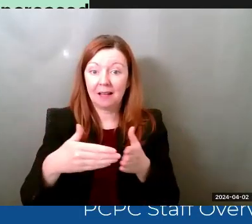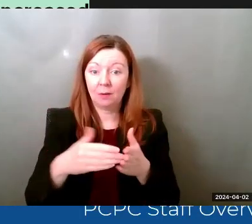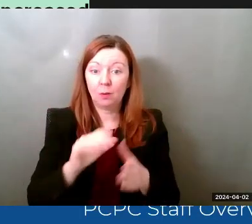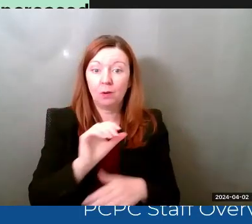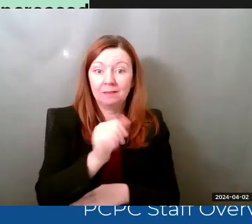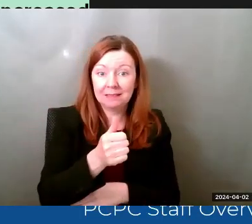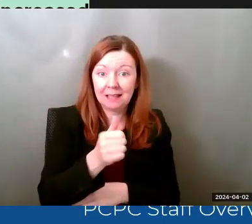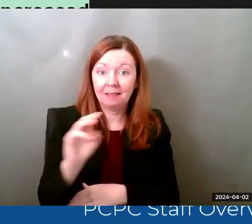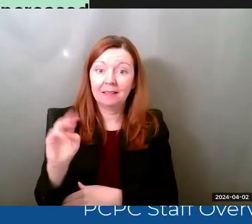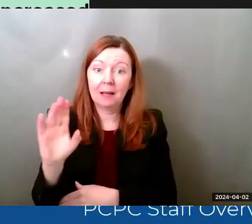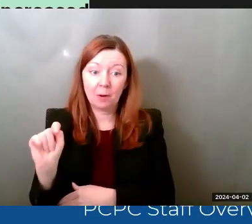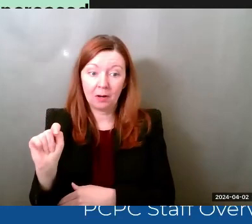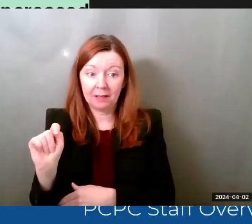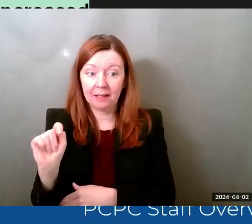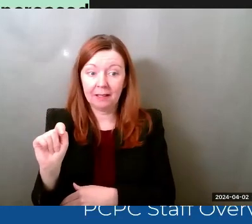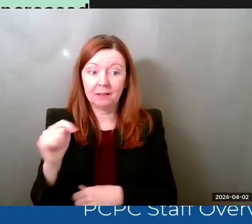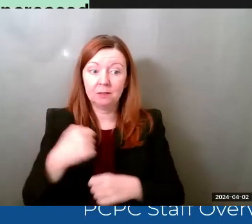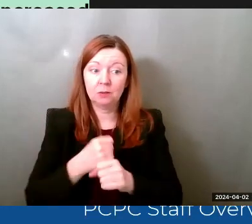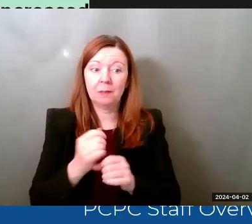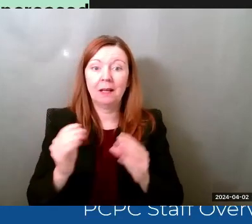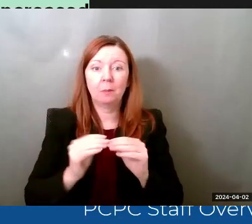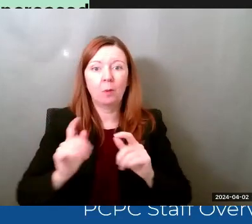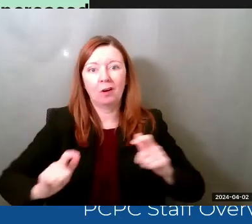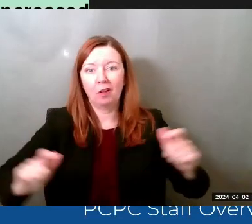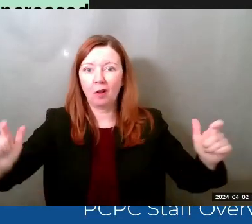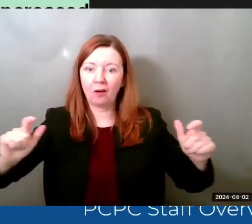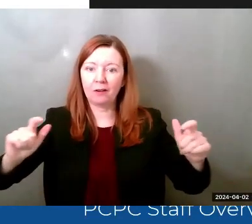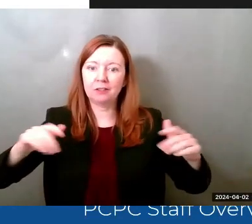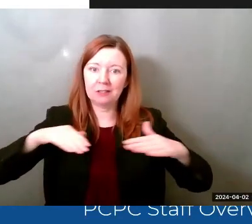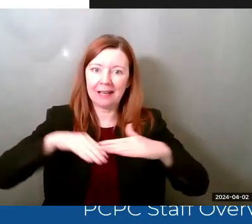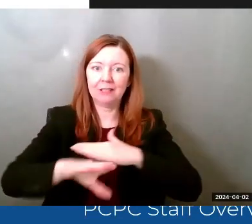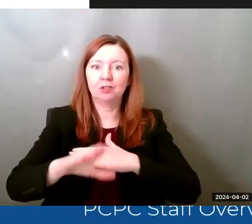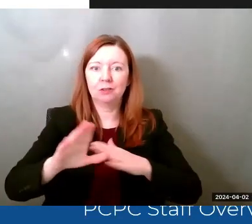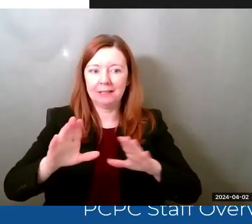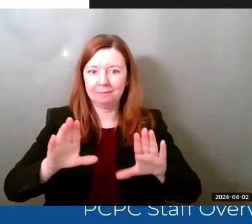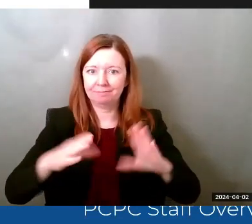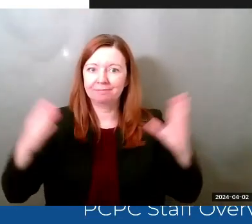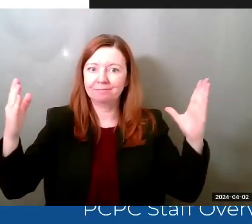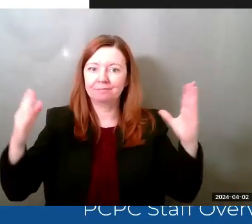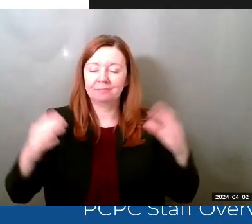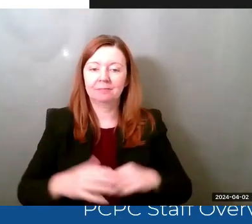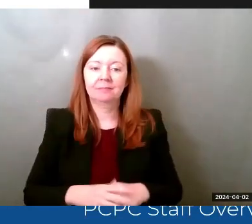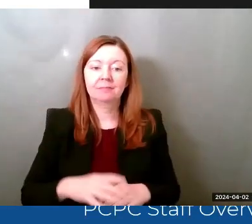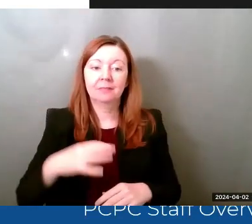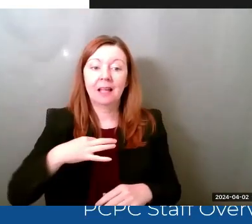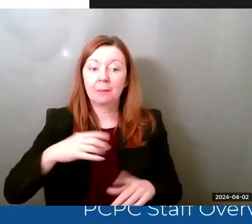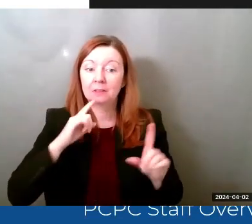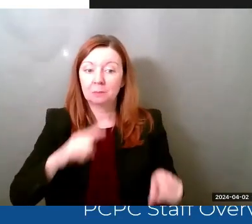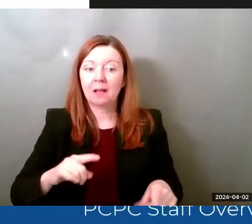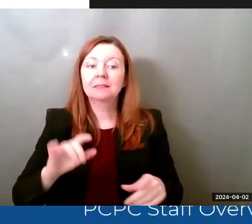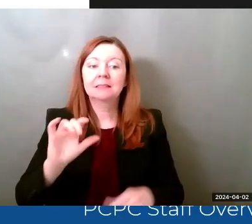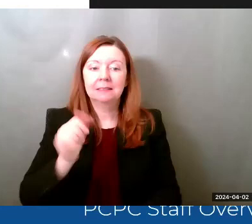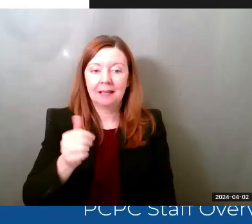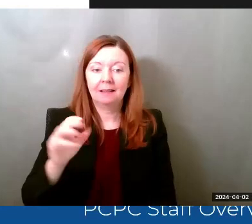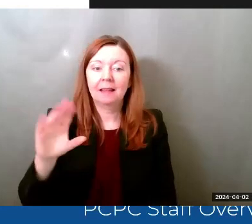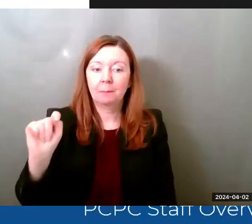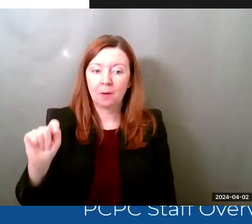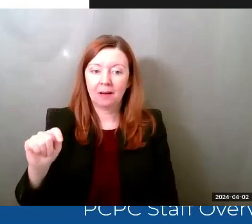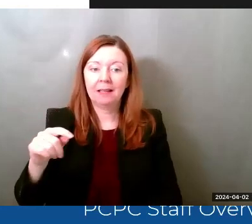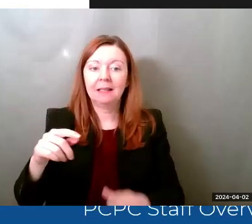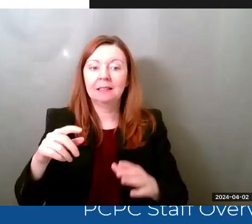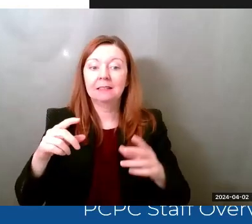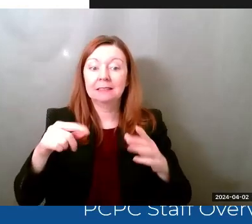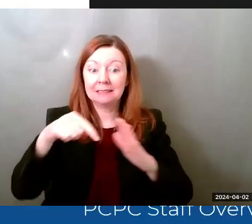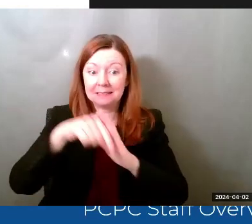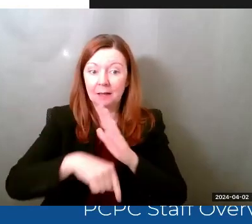and Market Streets to create a larger entry plaza. The applicant response is that the 10th and Market Plaza's depth has